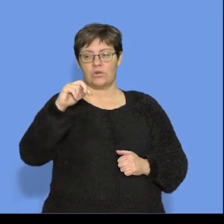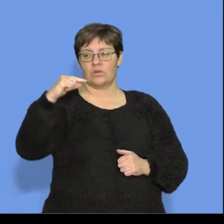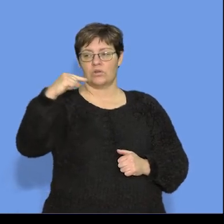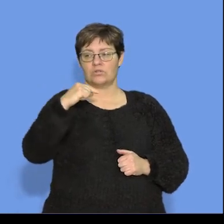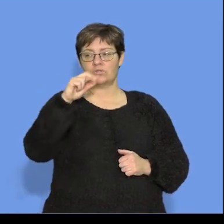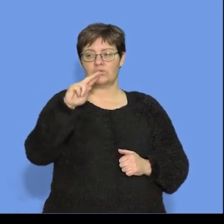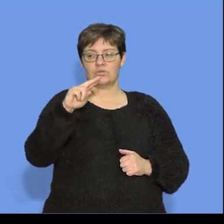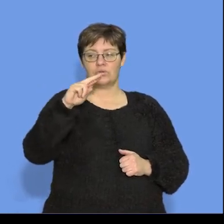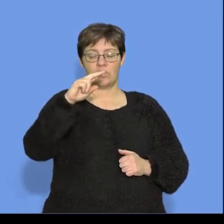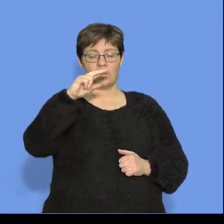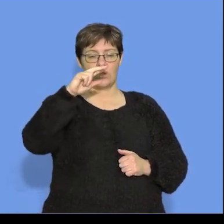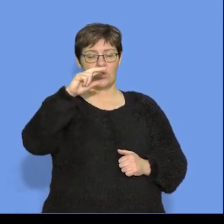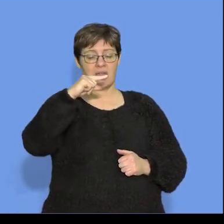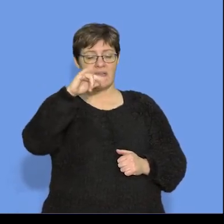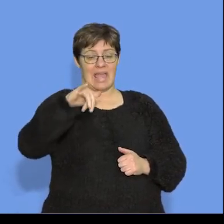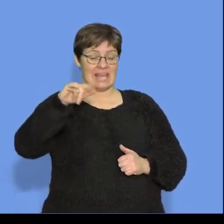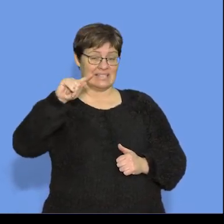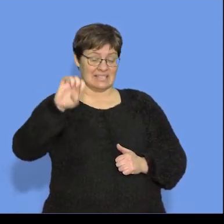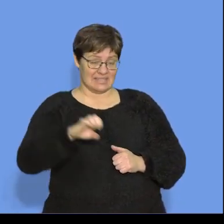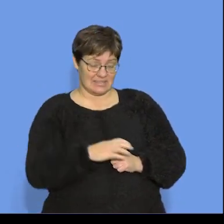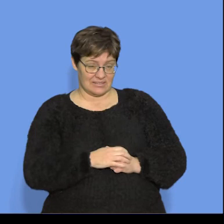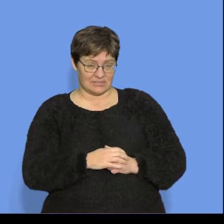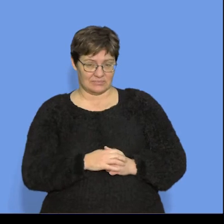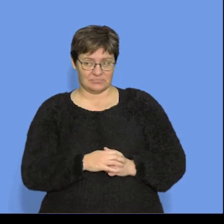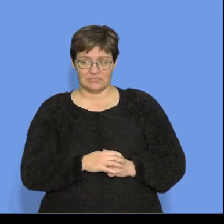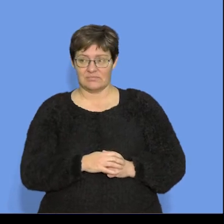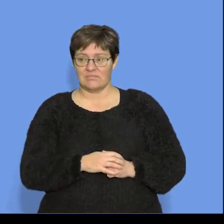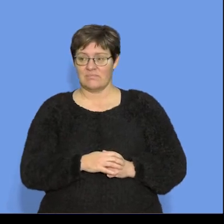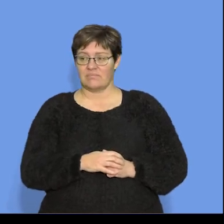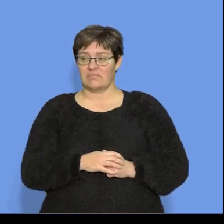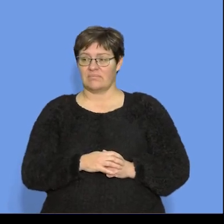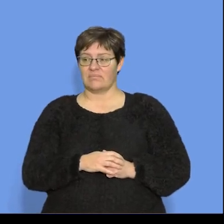that's the conjugate a base, and that's the conjugate